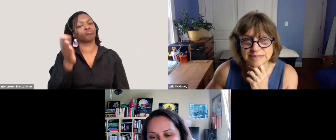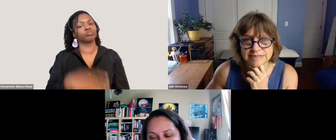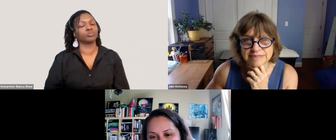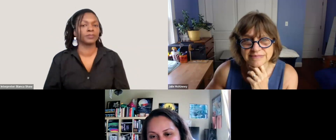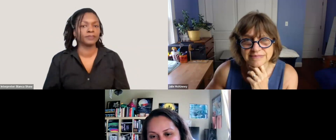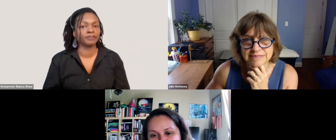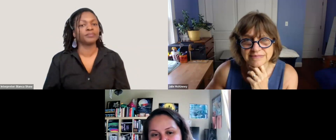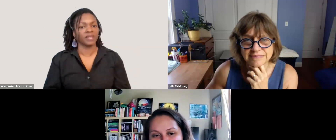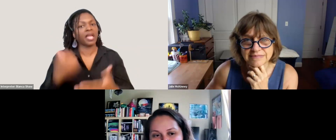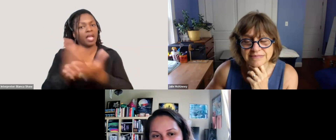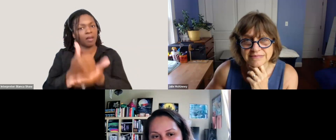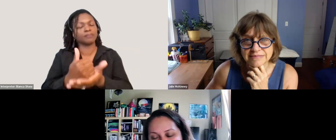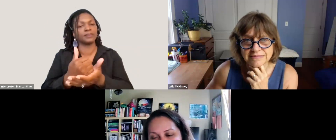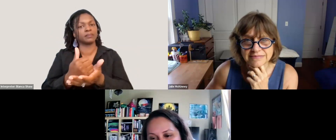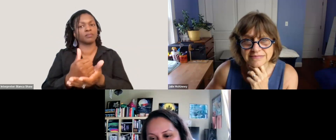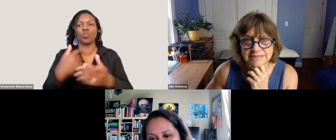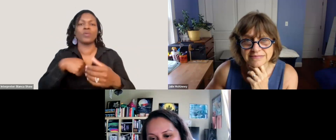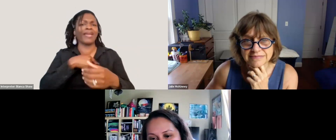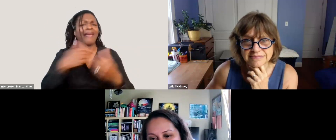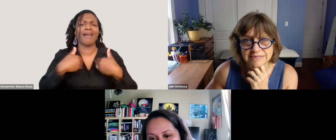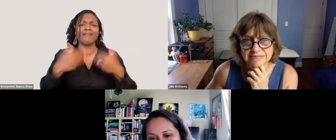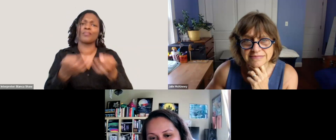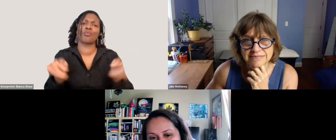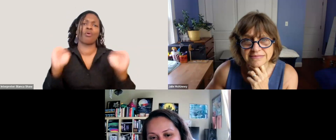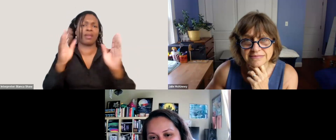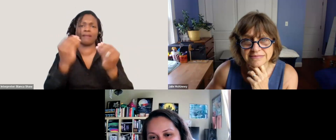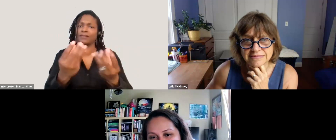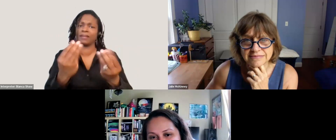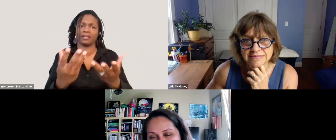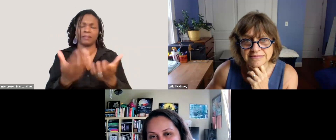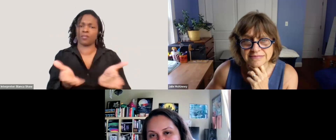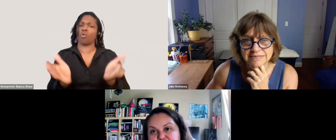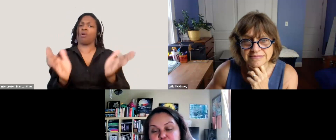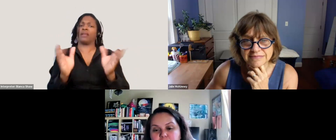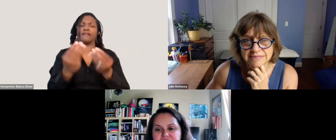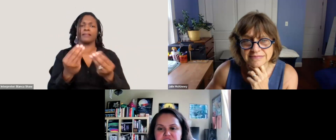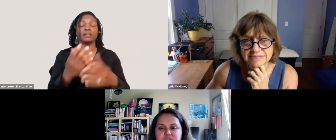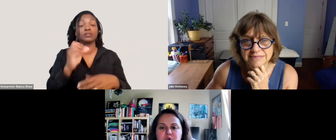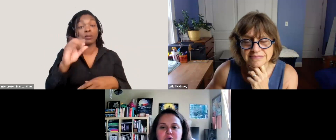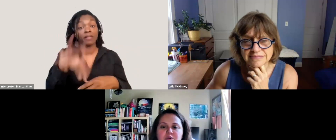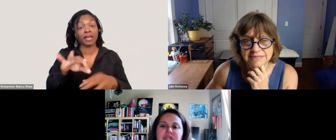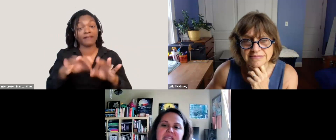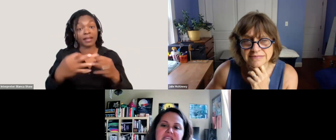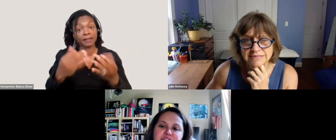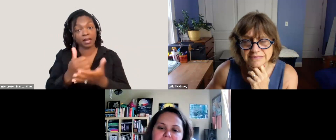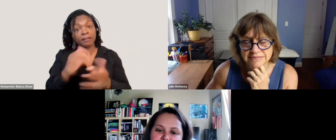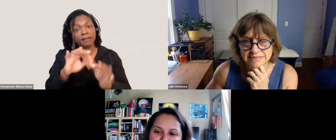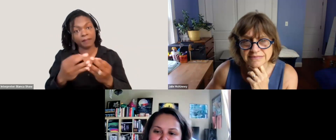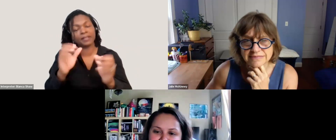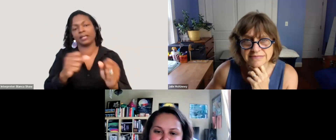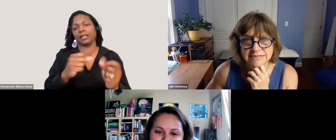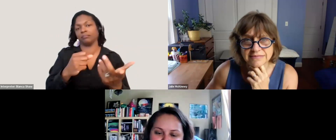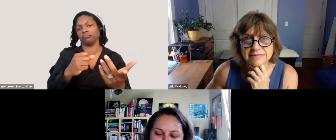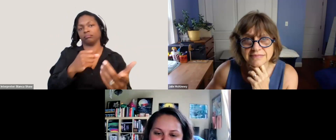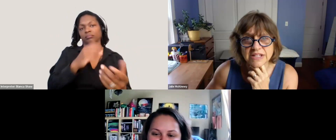broad information, and Families Helping Families is able to provide that very nuanced local